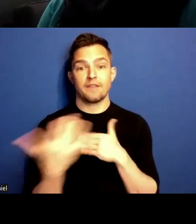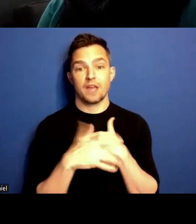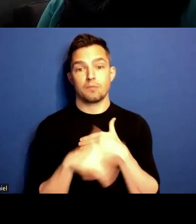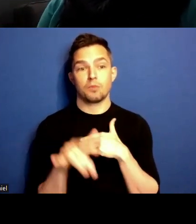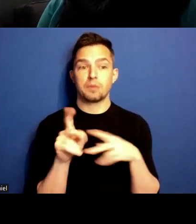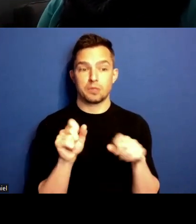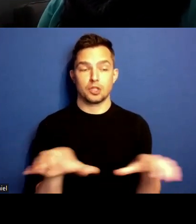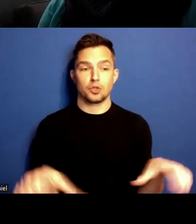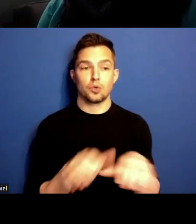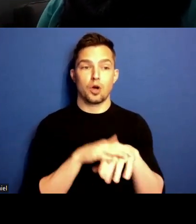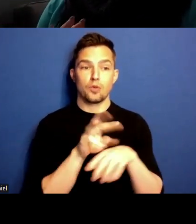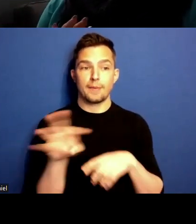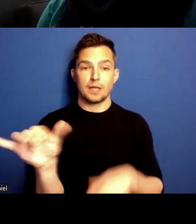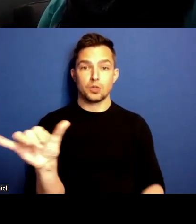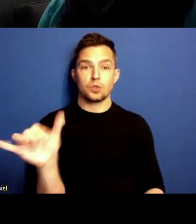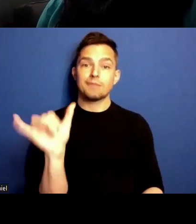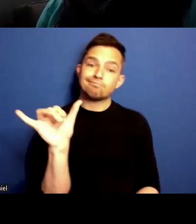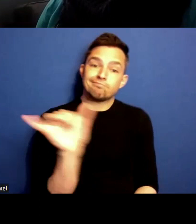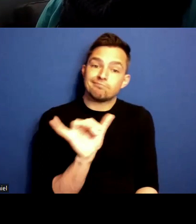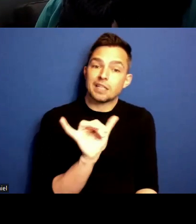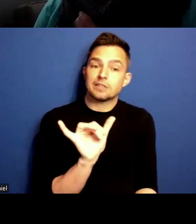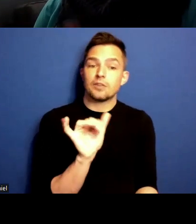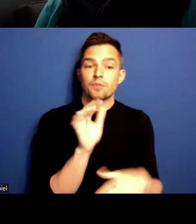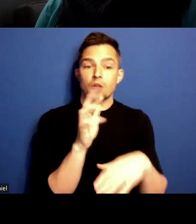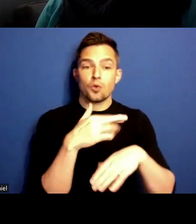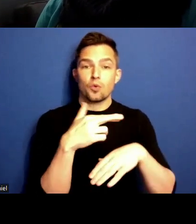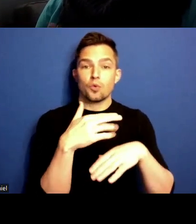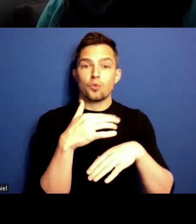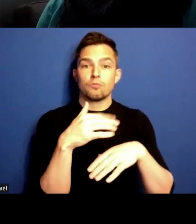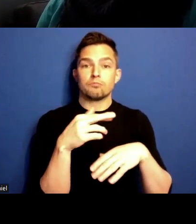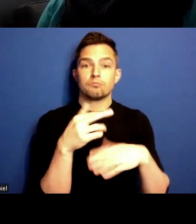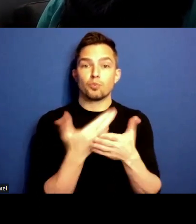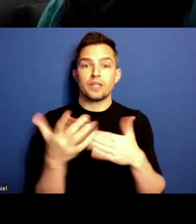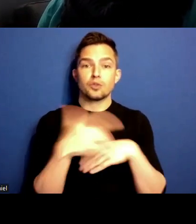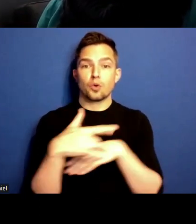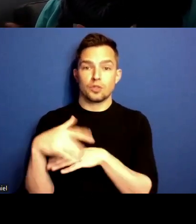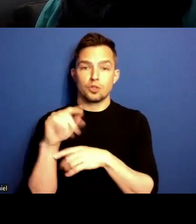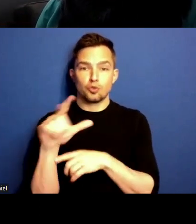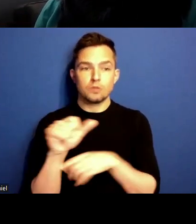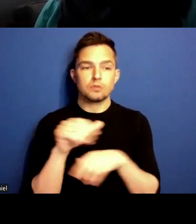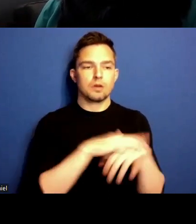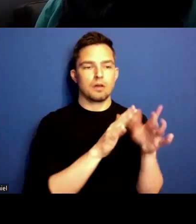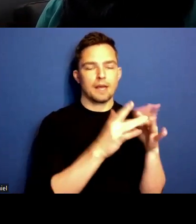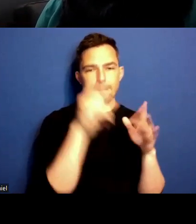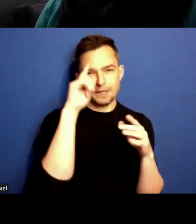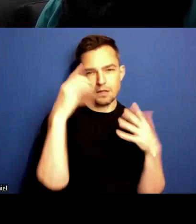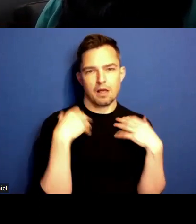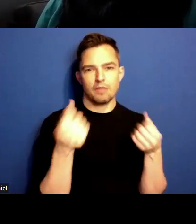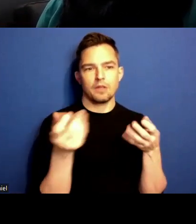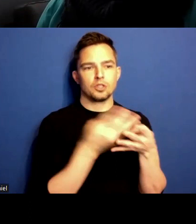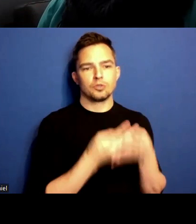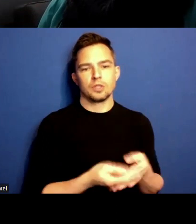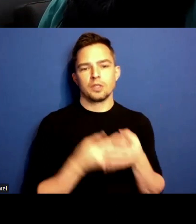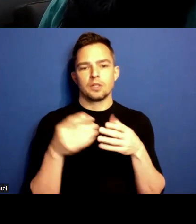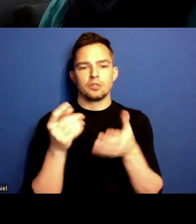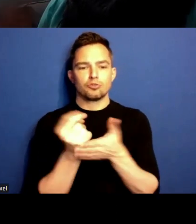can do on our website, like resources and tools, our online mental health screenings, referrals to treatment and